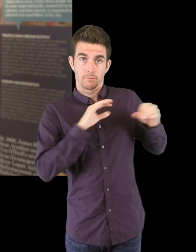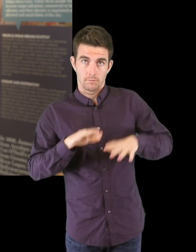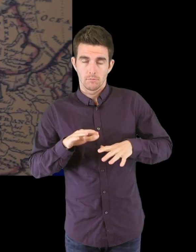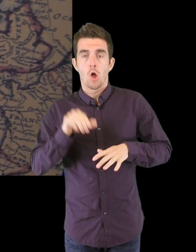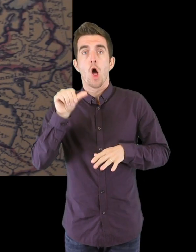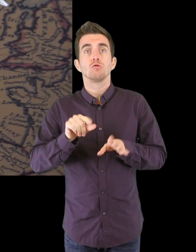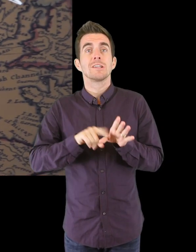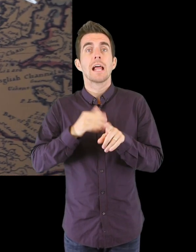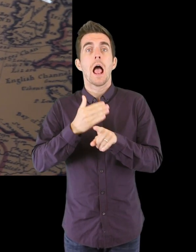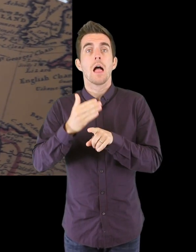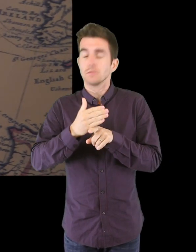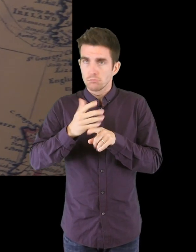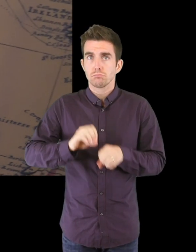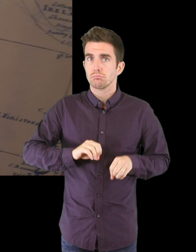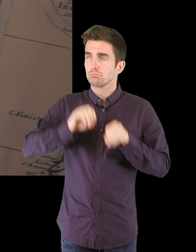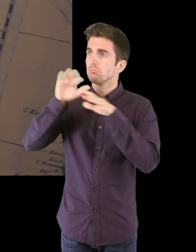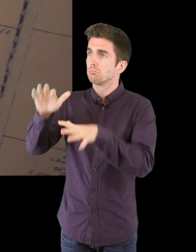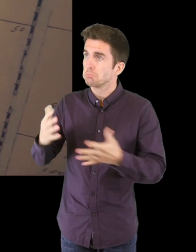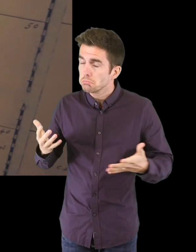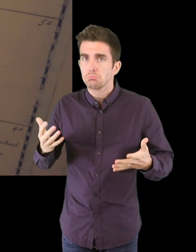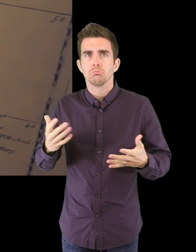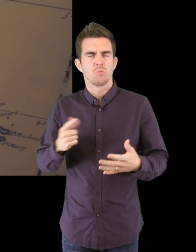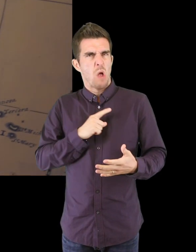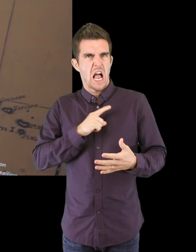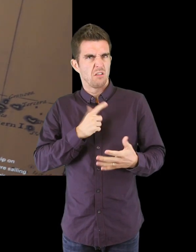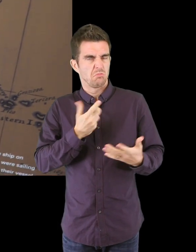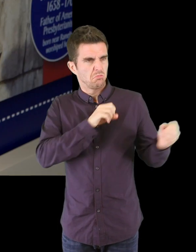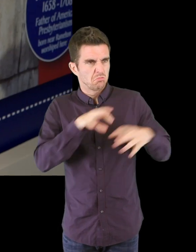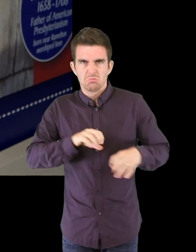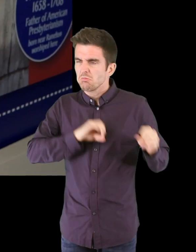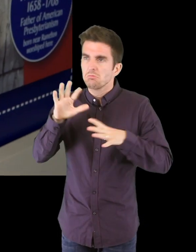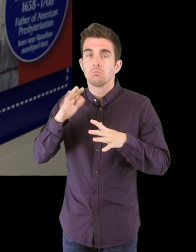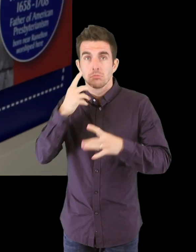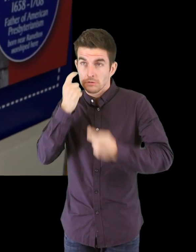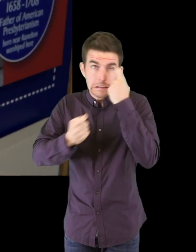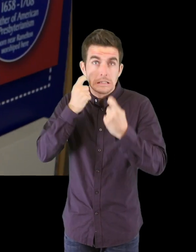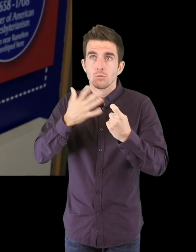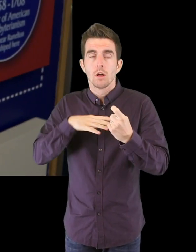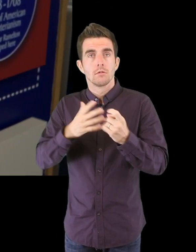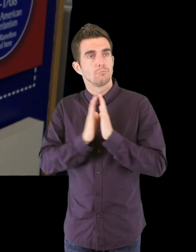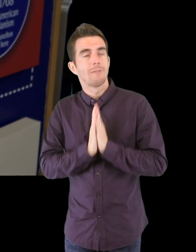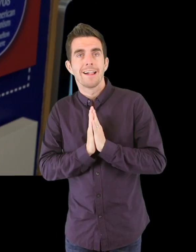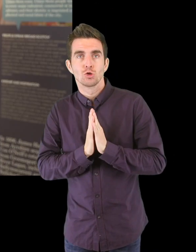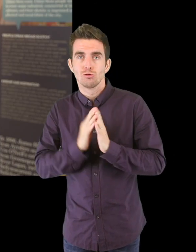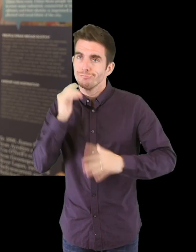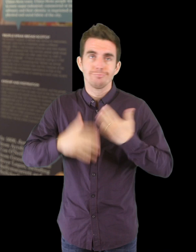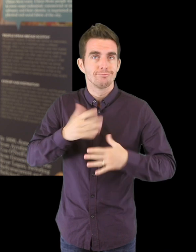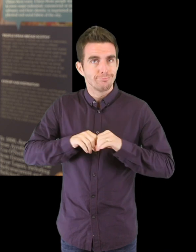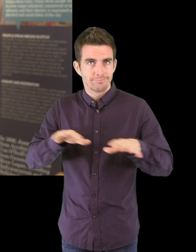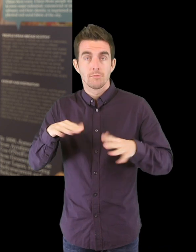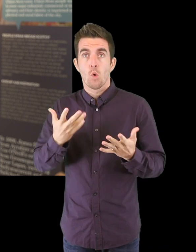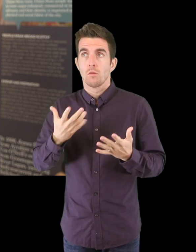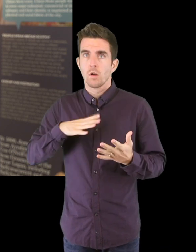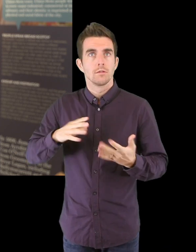travels again a century later. A range of factors, including the search for religious liberty or the desire to make their